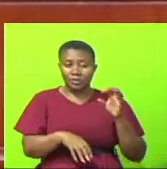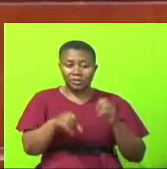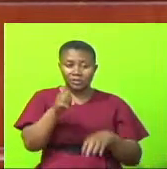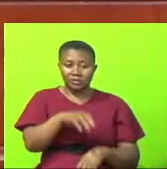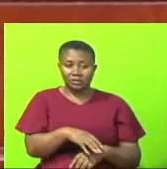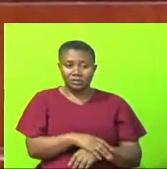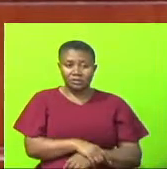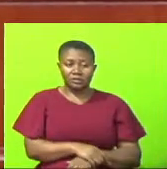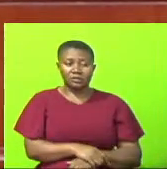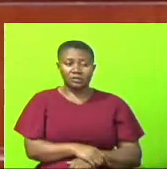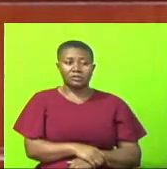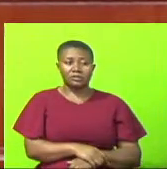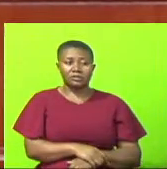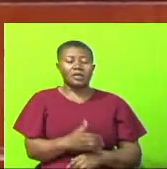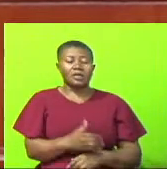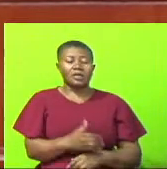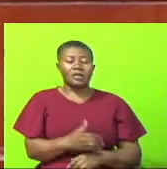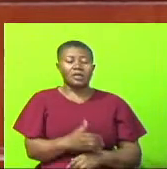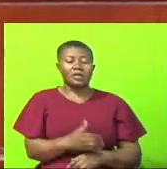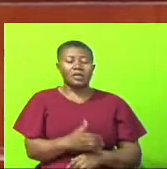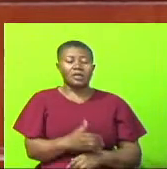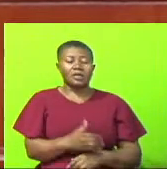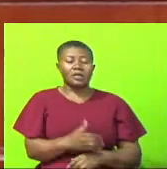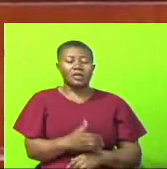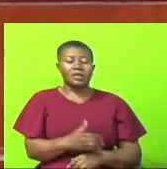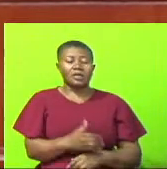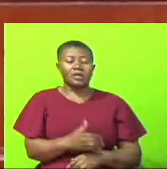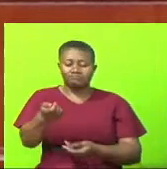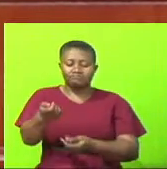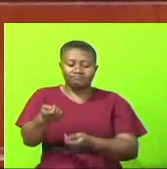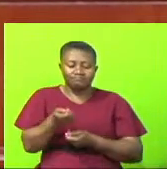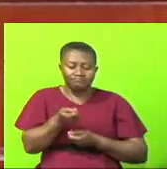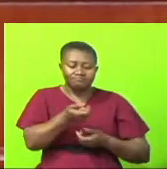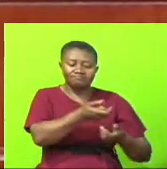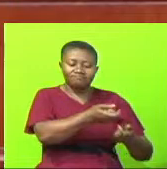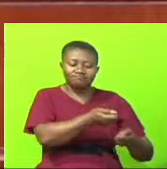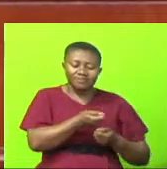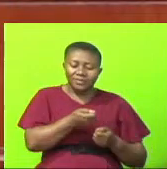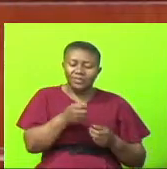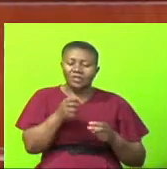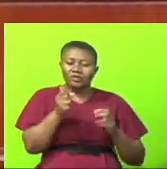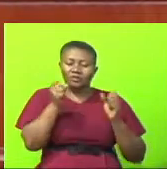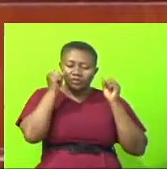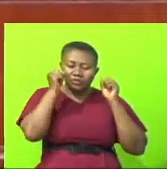have raised quite serious issues of procedure